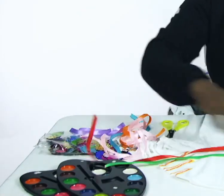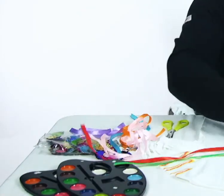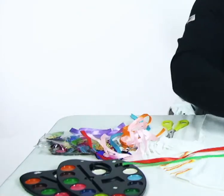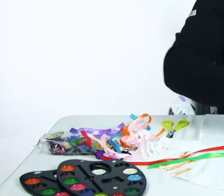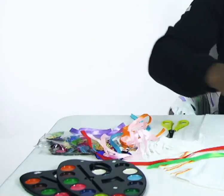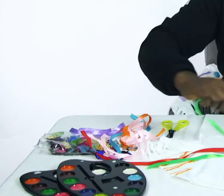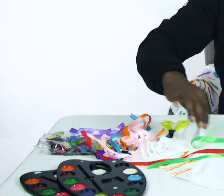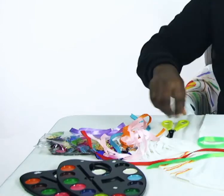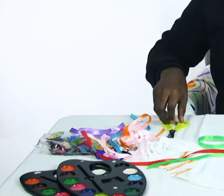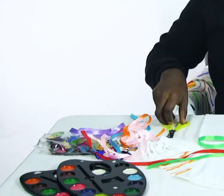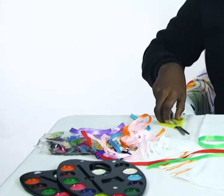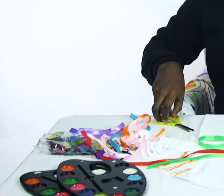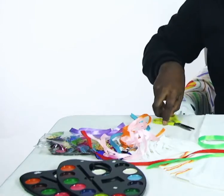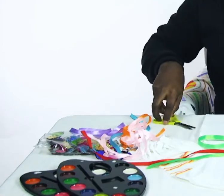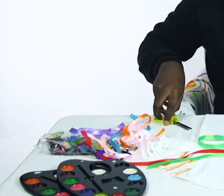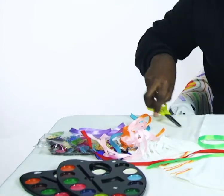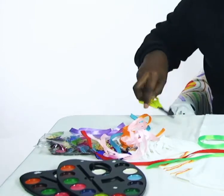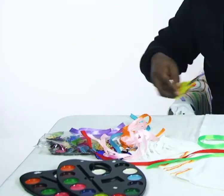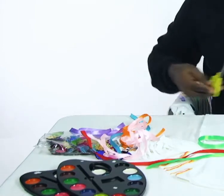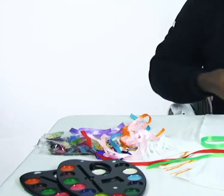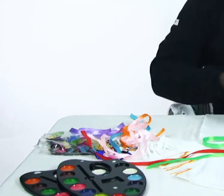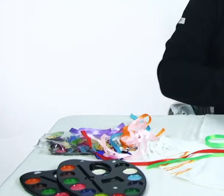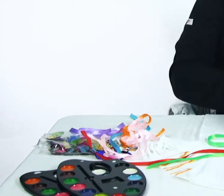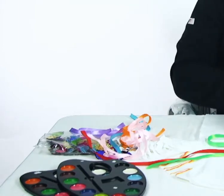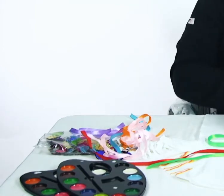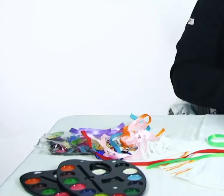So what you're going to do is just